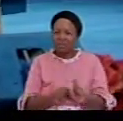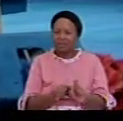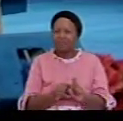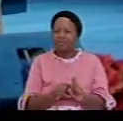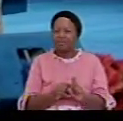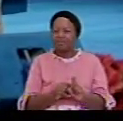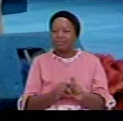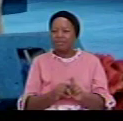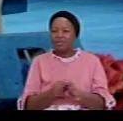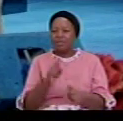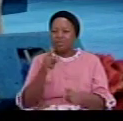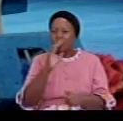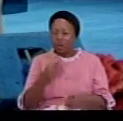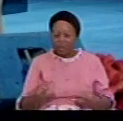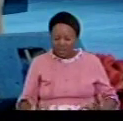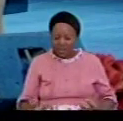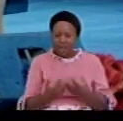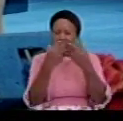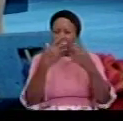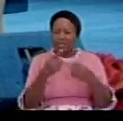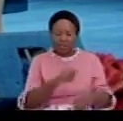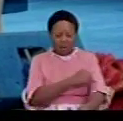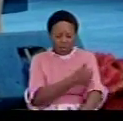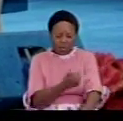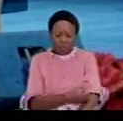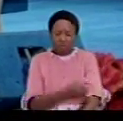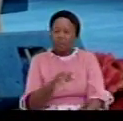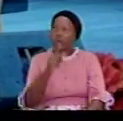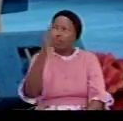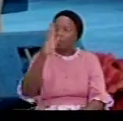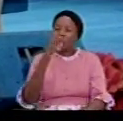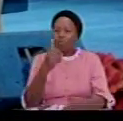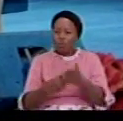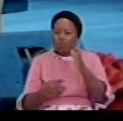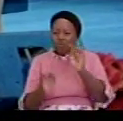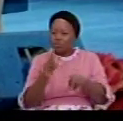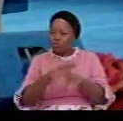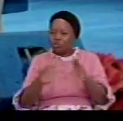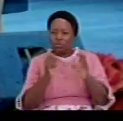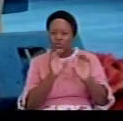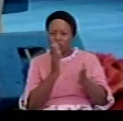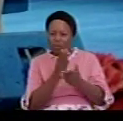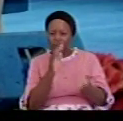You are challenging the authority of God. What if you don't stop that?